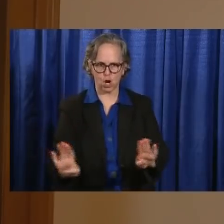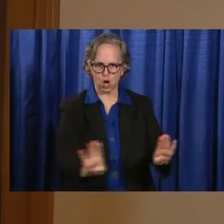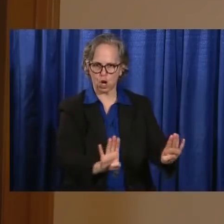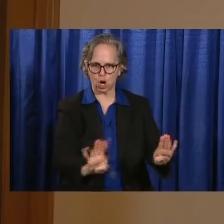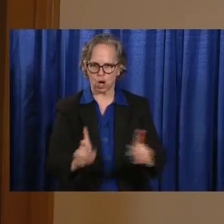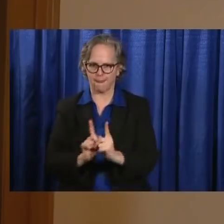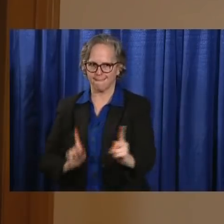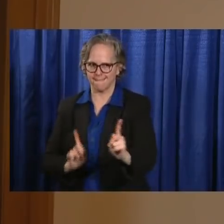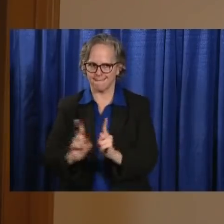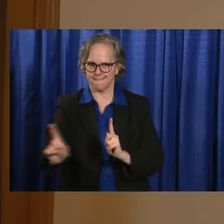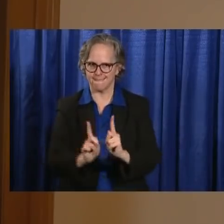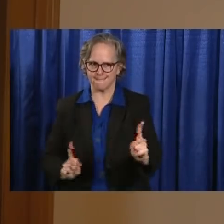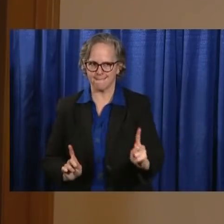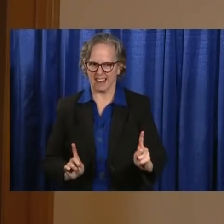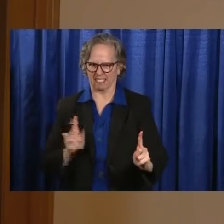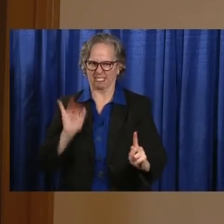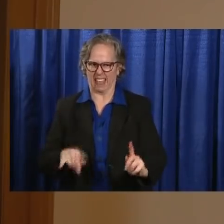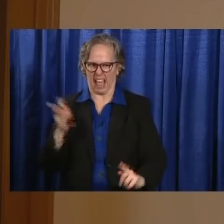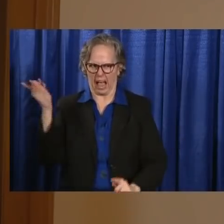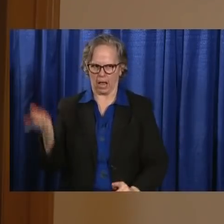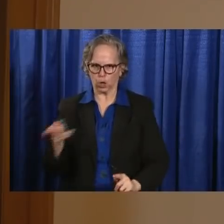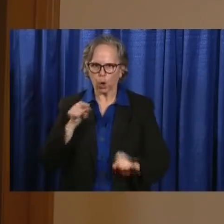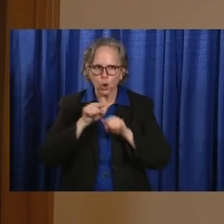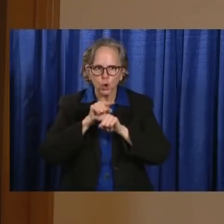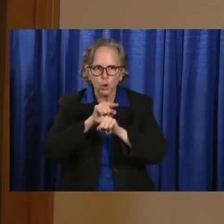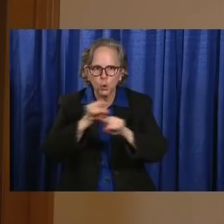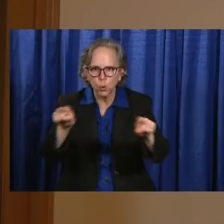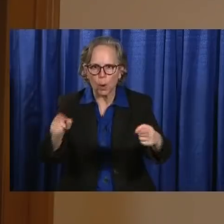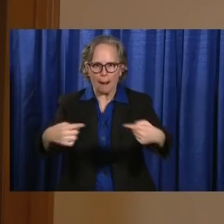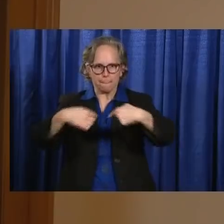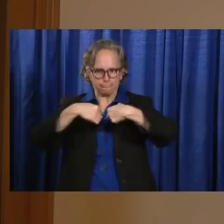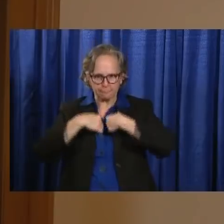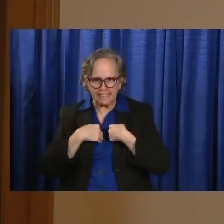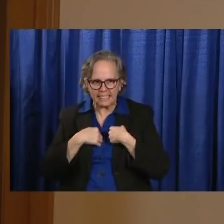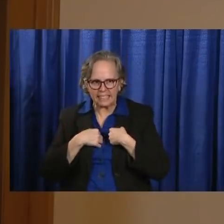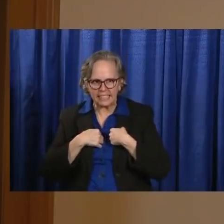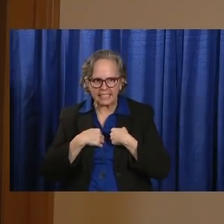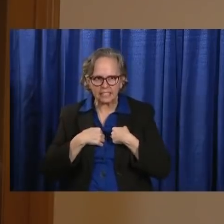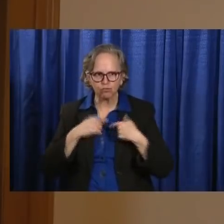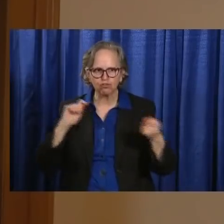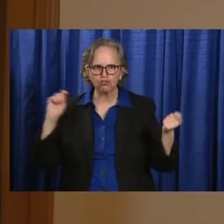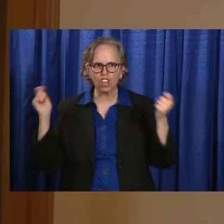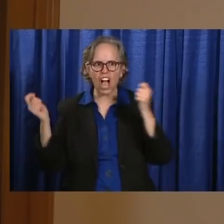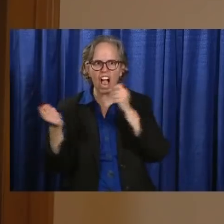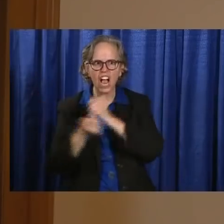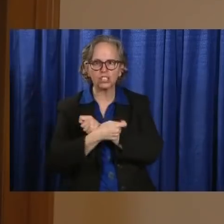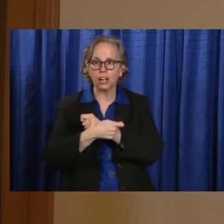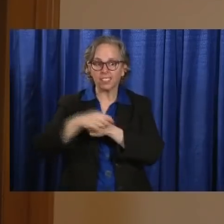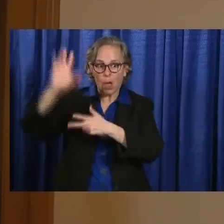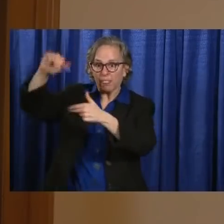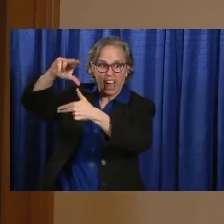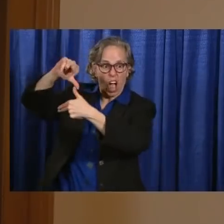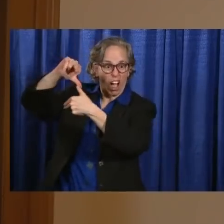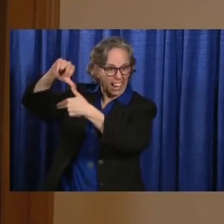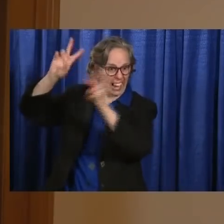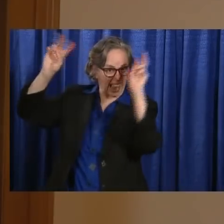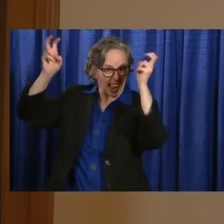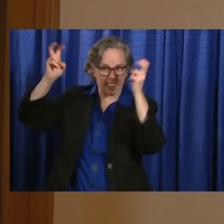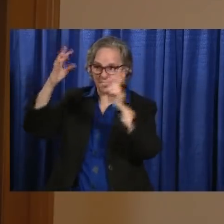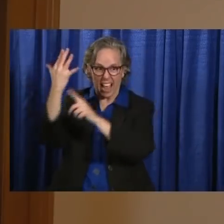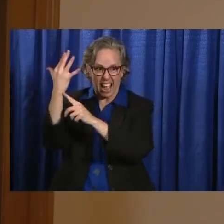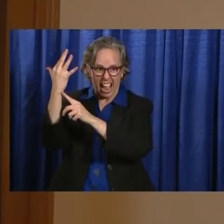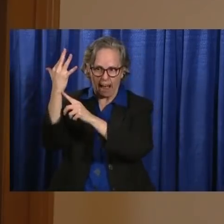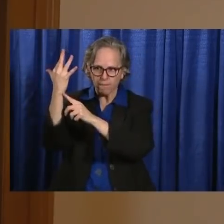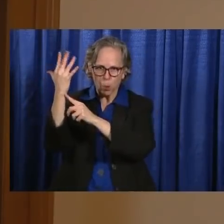you and I, are changing this hurricane from a Category 5 to Category 3. So here are some of the things we can look at. This is